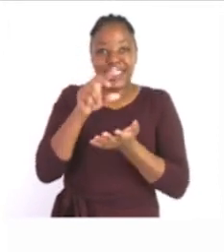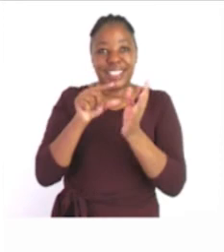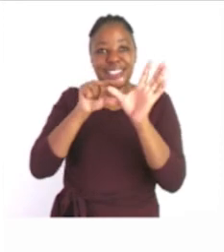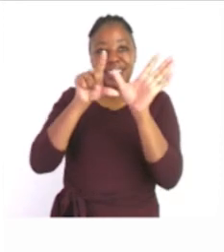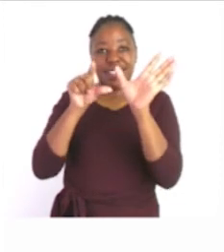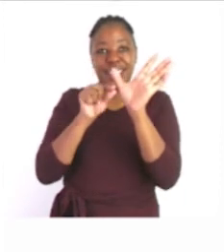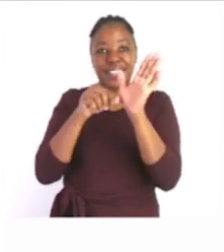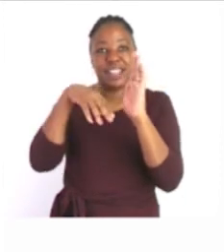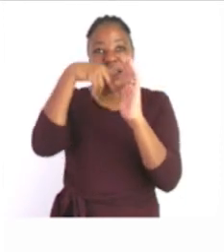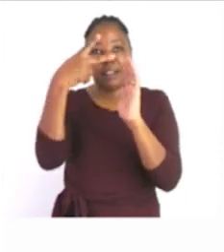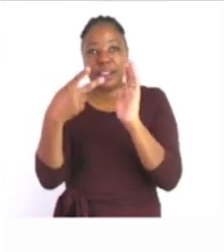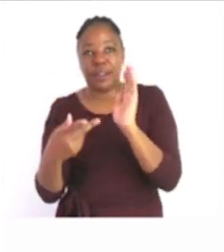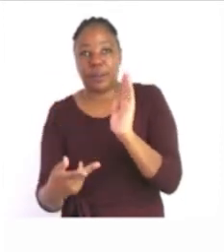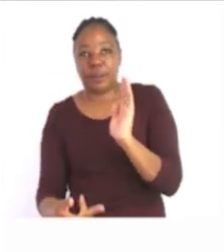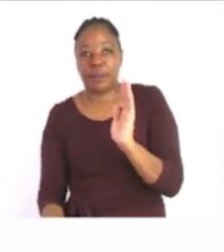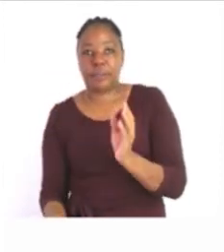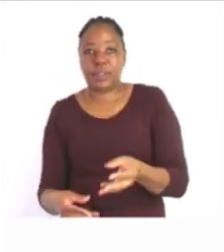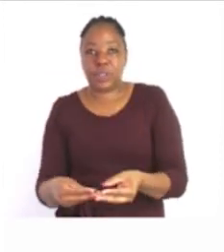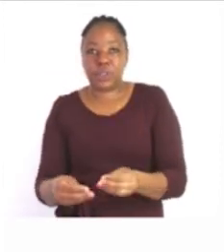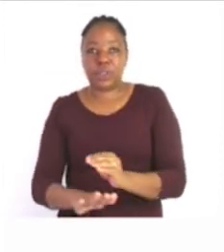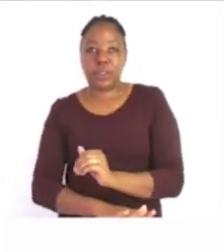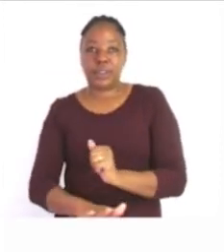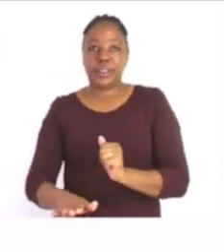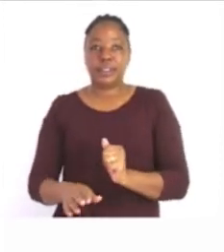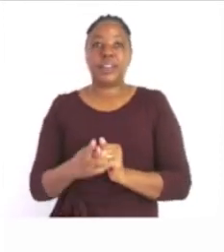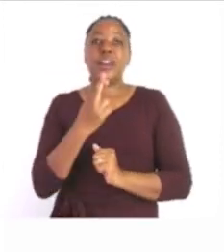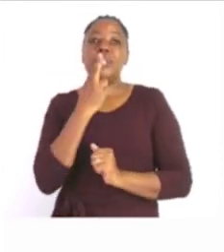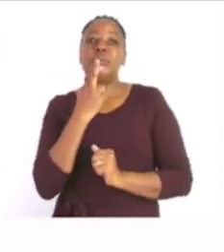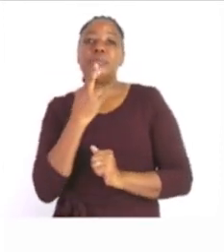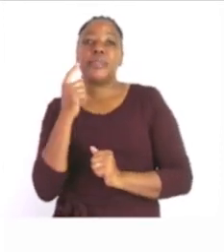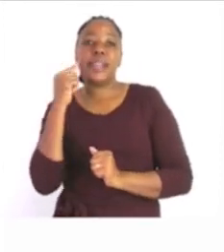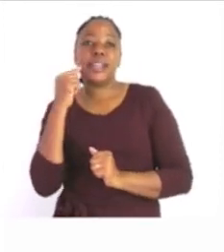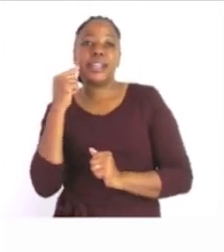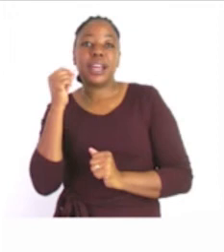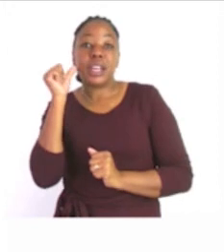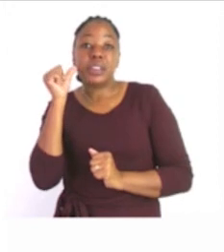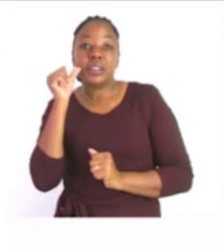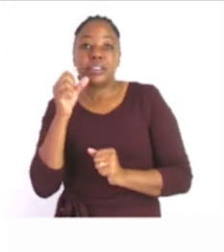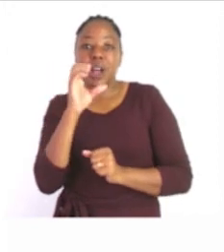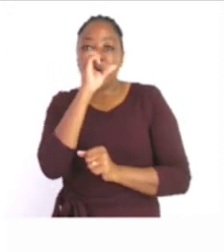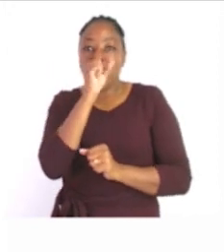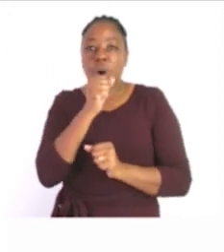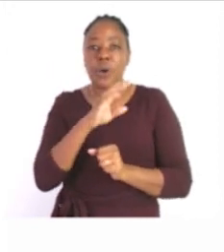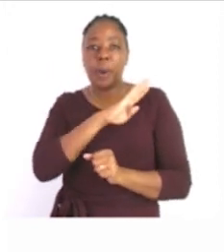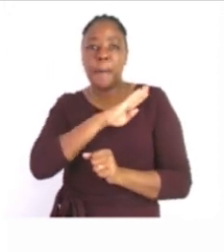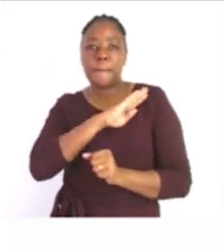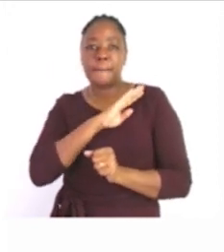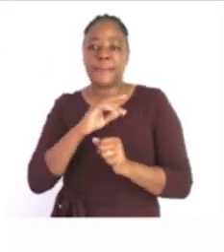down, red and yellow, orange and brown, whirling and twirling round and